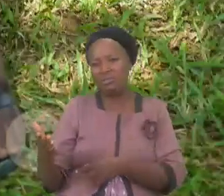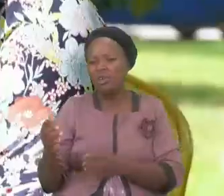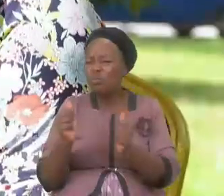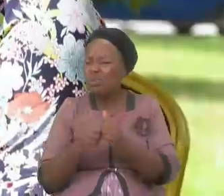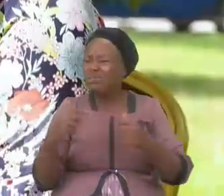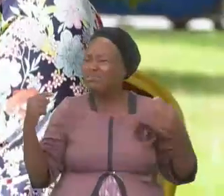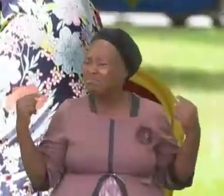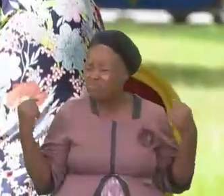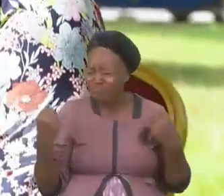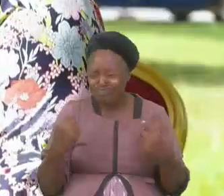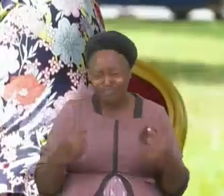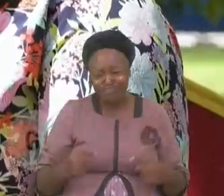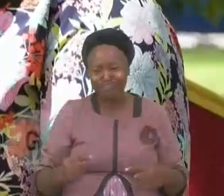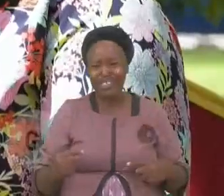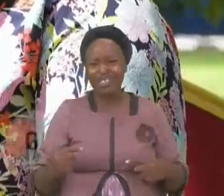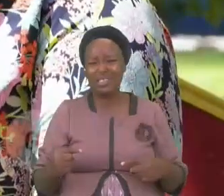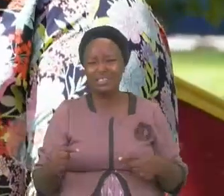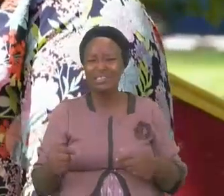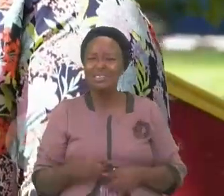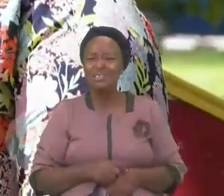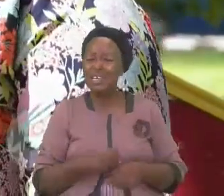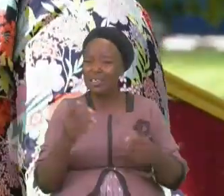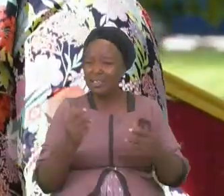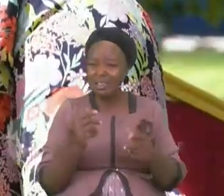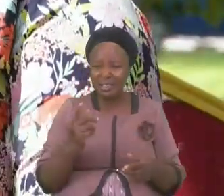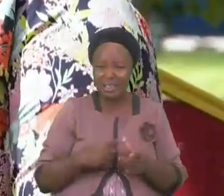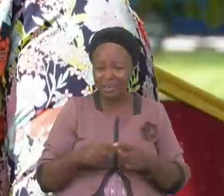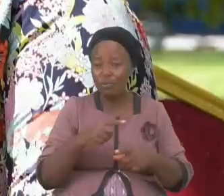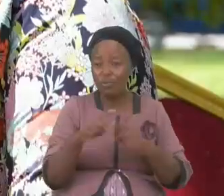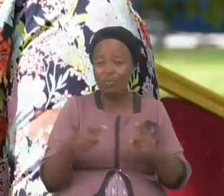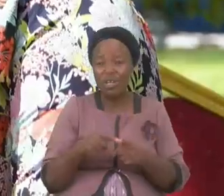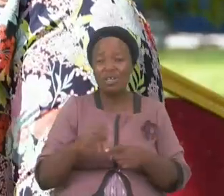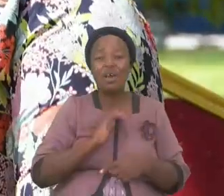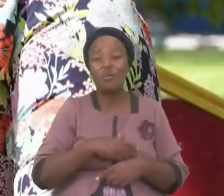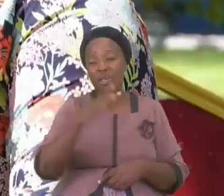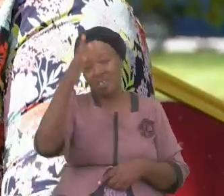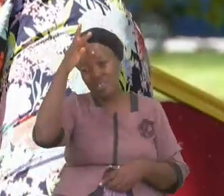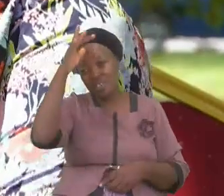daddy, Pastor W.F. Kumuyi, starts praying, and he said that